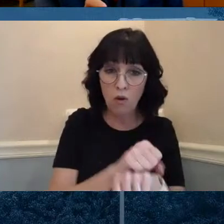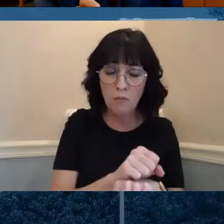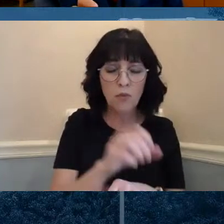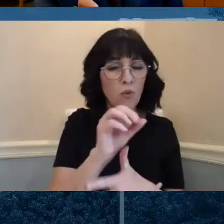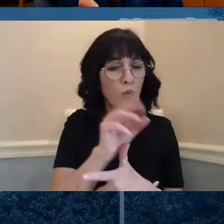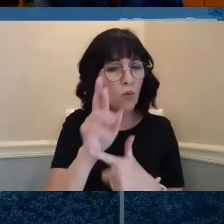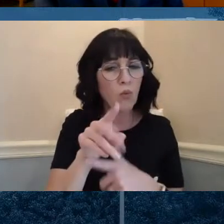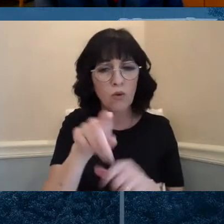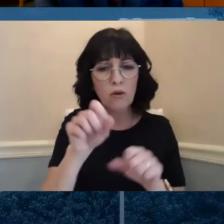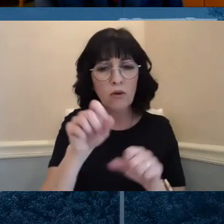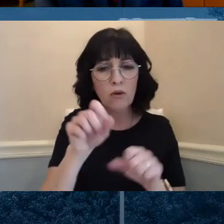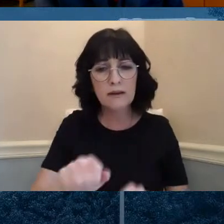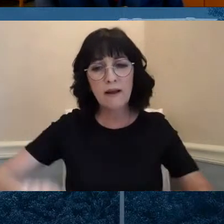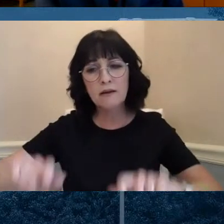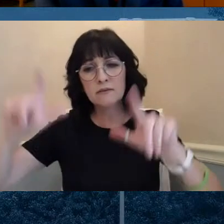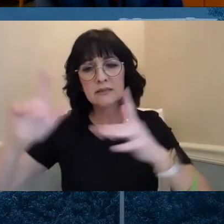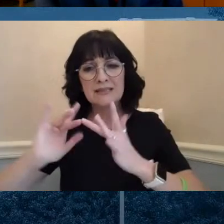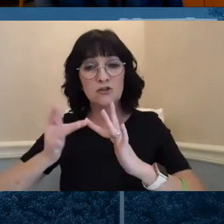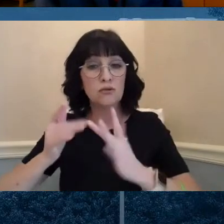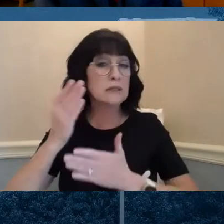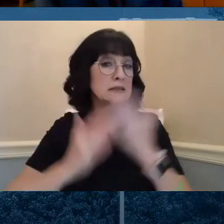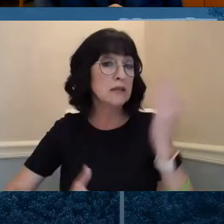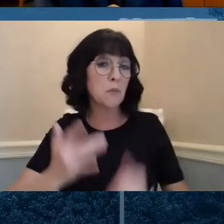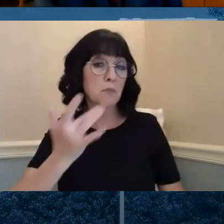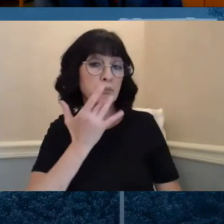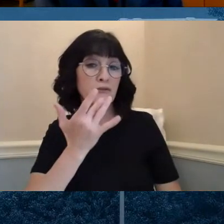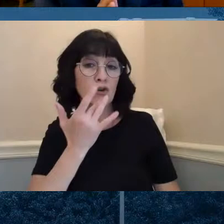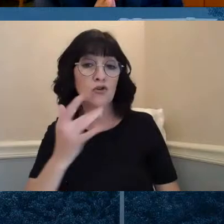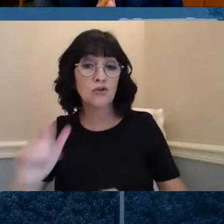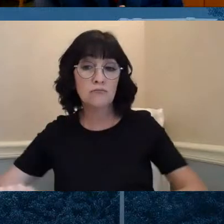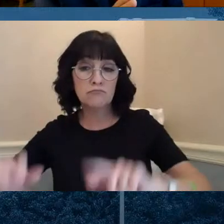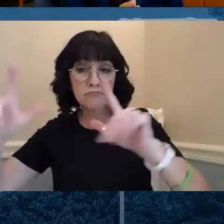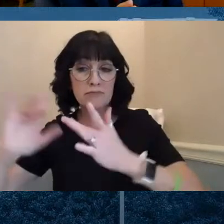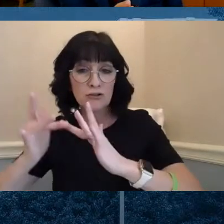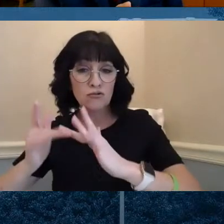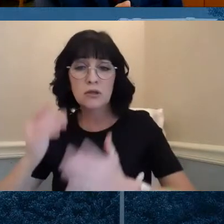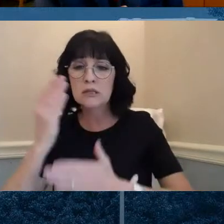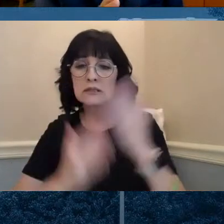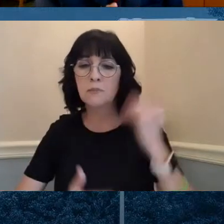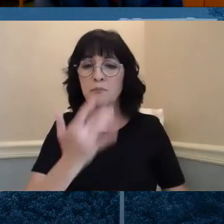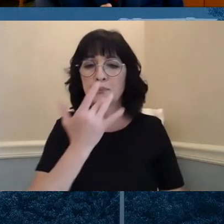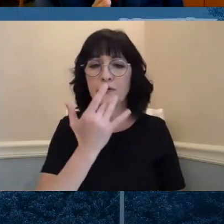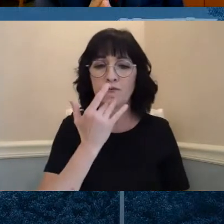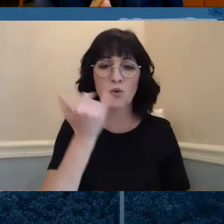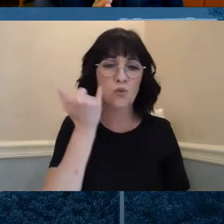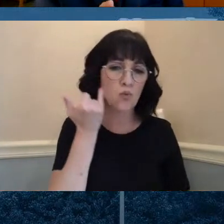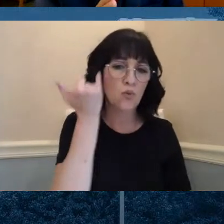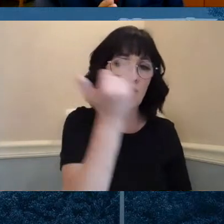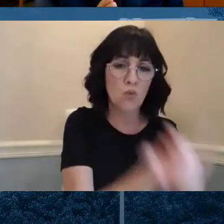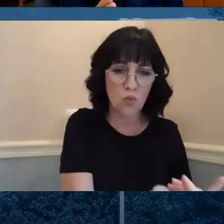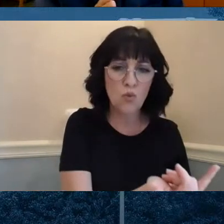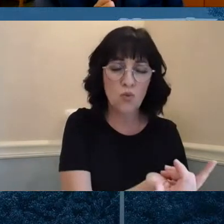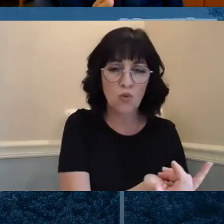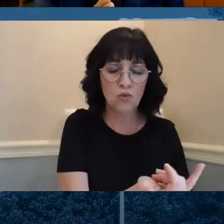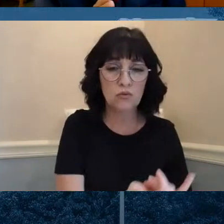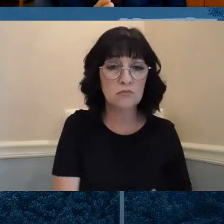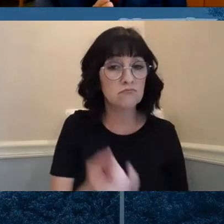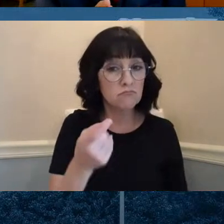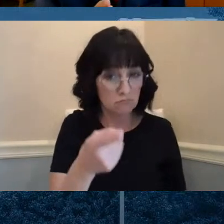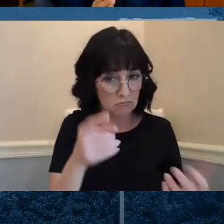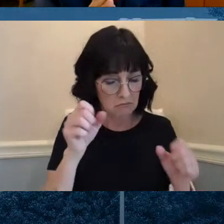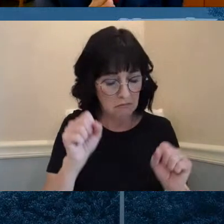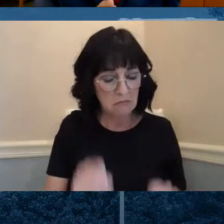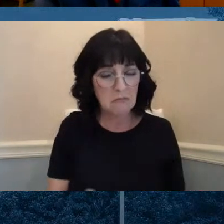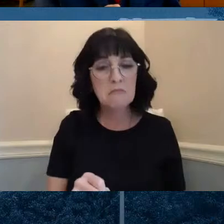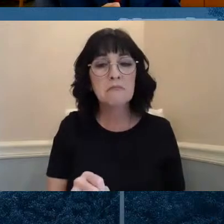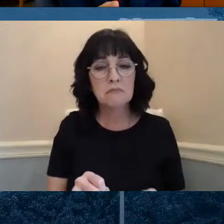vaccination. And then there is a process by which we email you back and let you know when your appointment is. And we have a high success rate of making sure